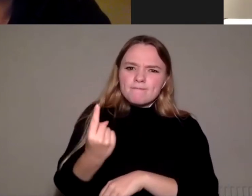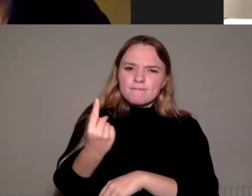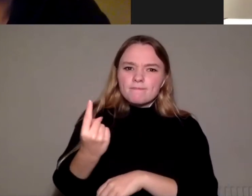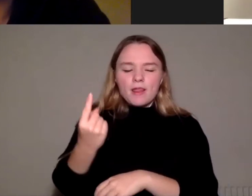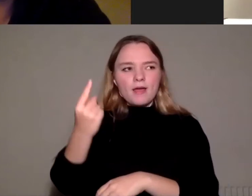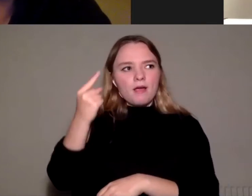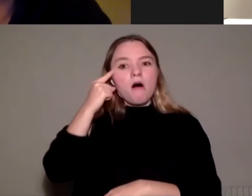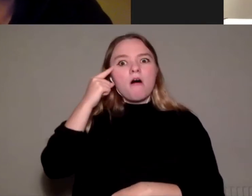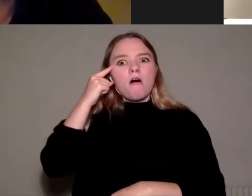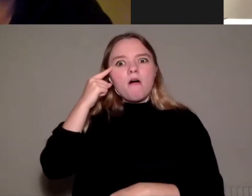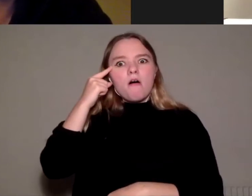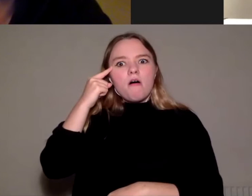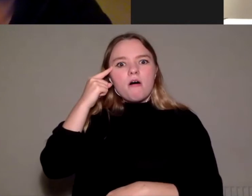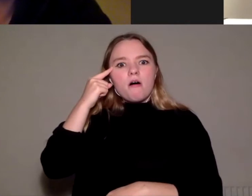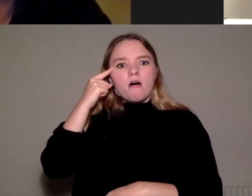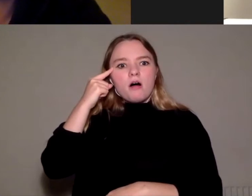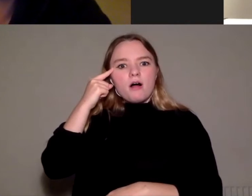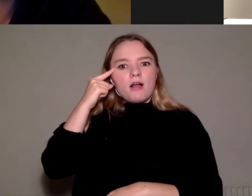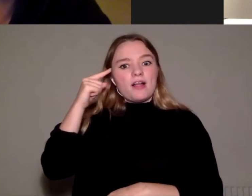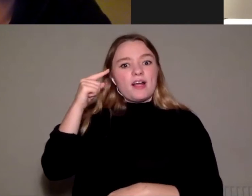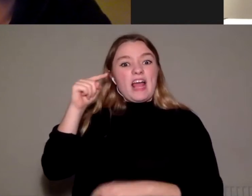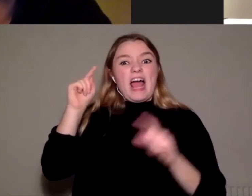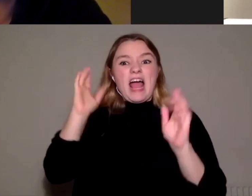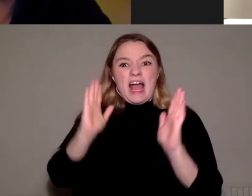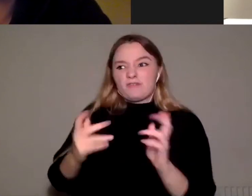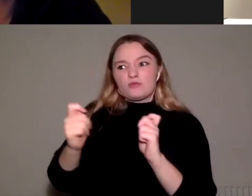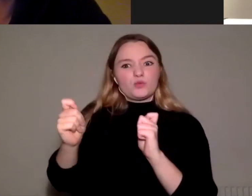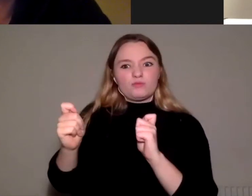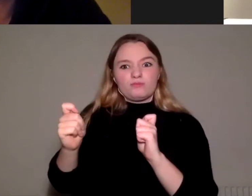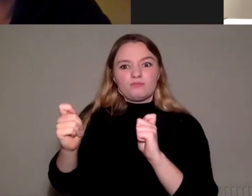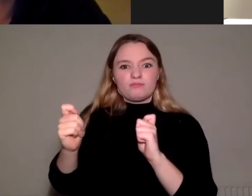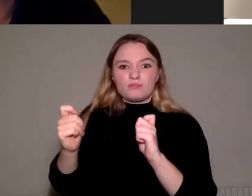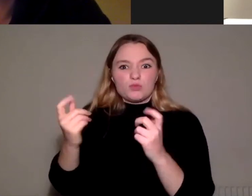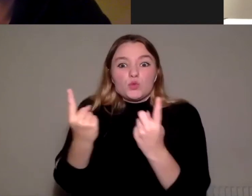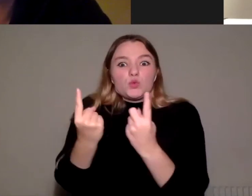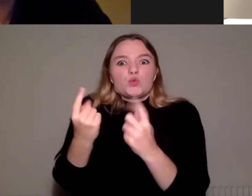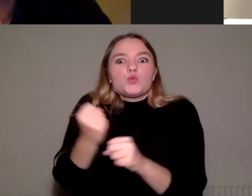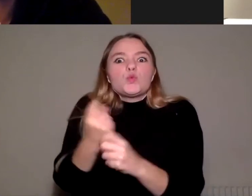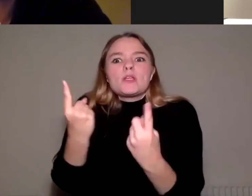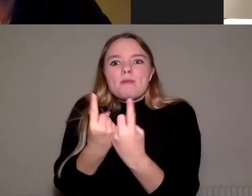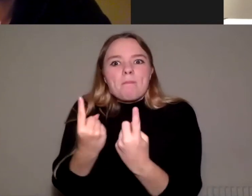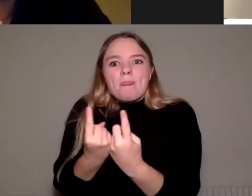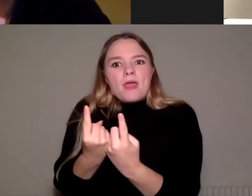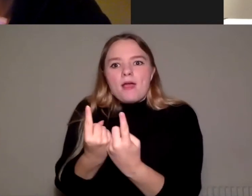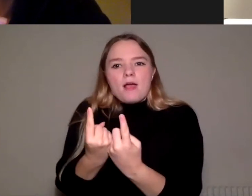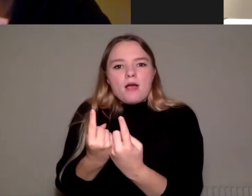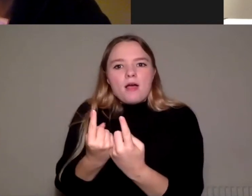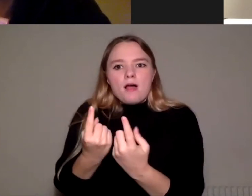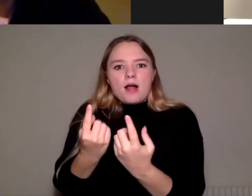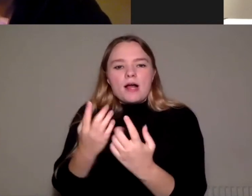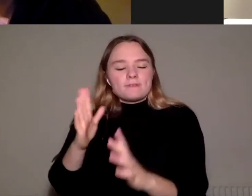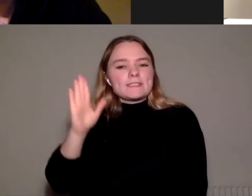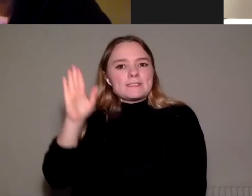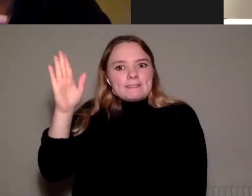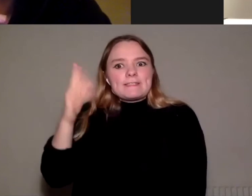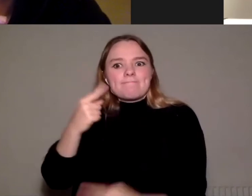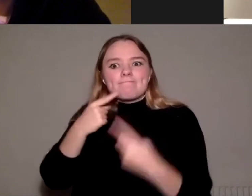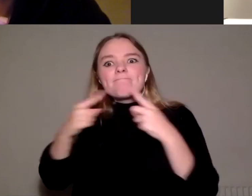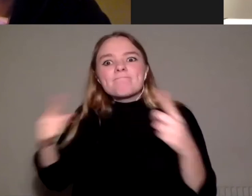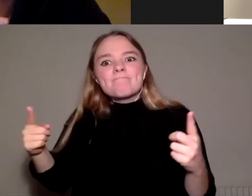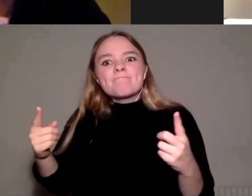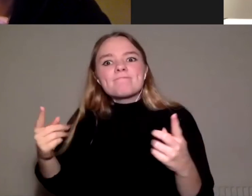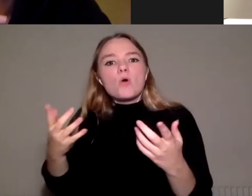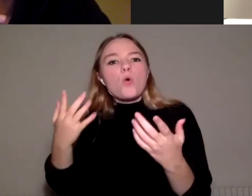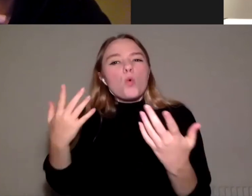bulb moment where you were like, I've got to do something about this, I want to speak out, I want to use my voice? Or was it something